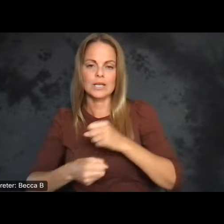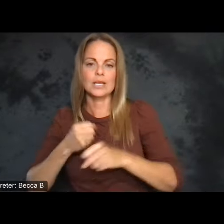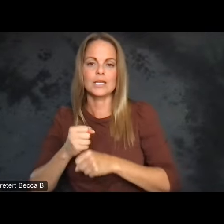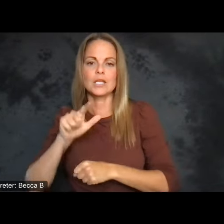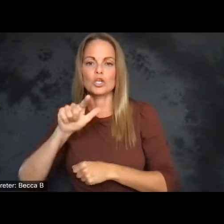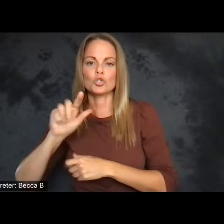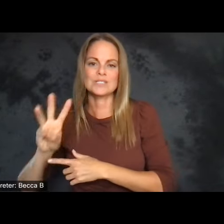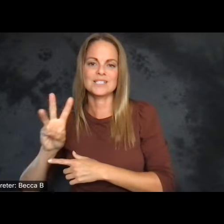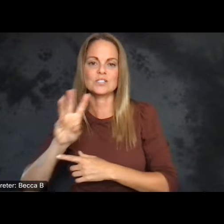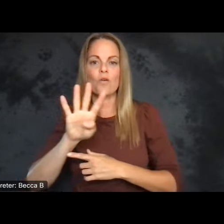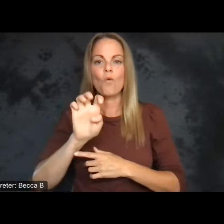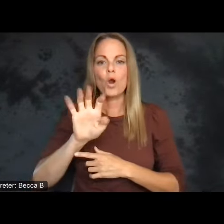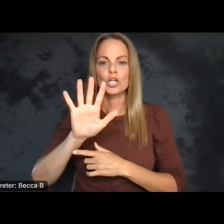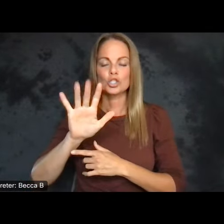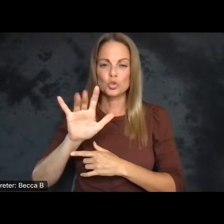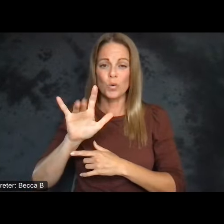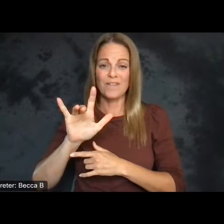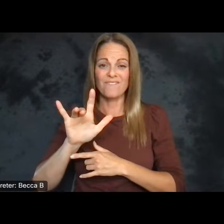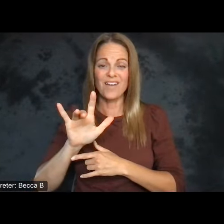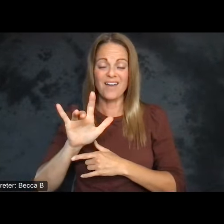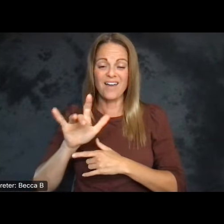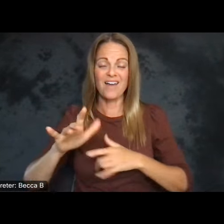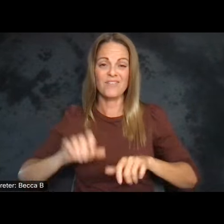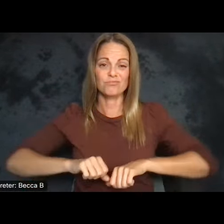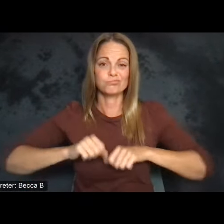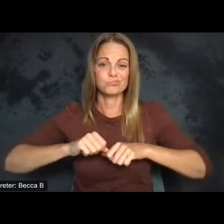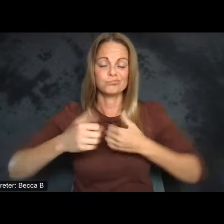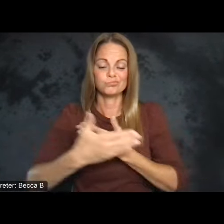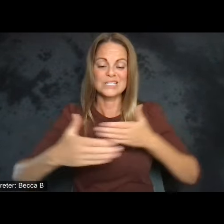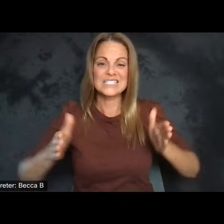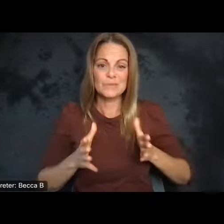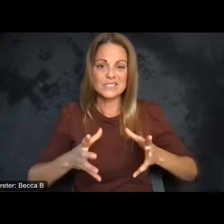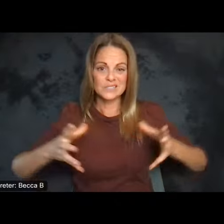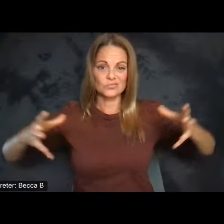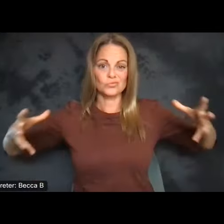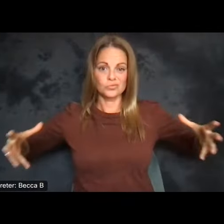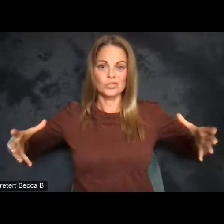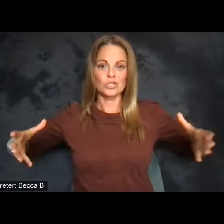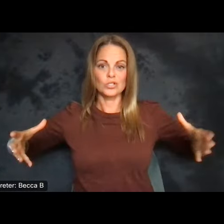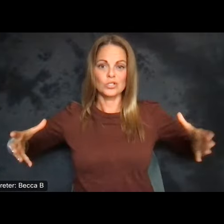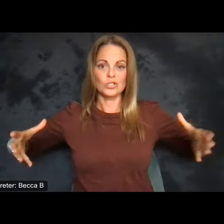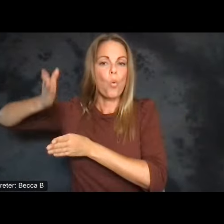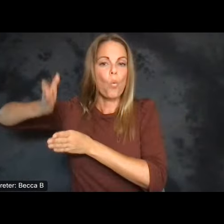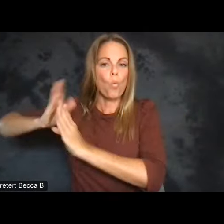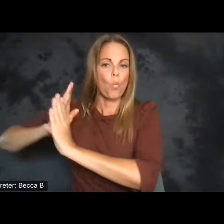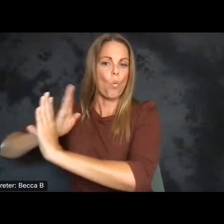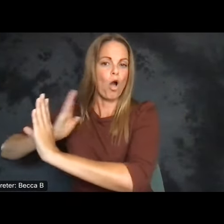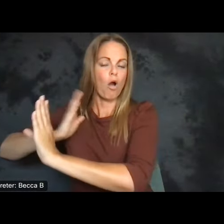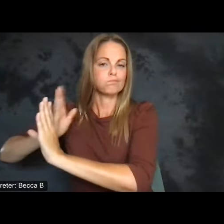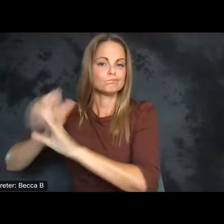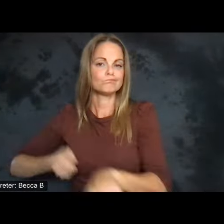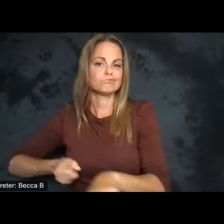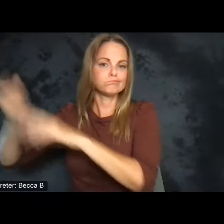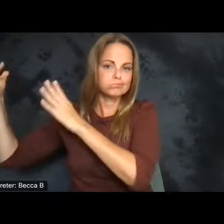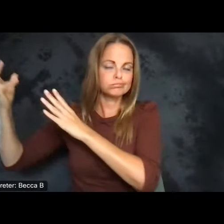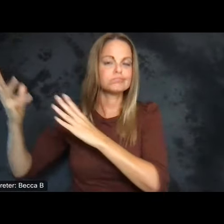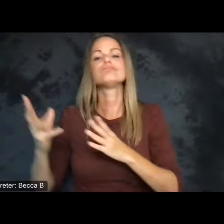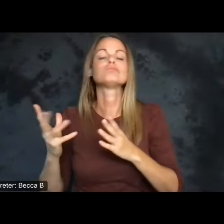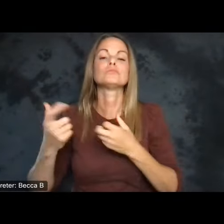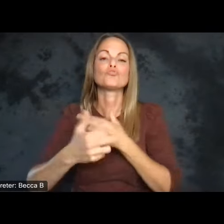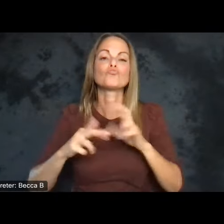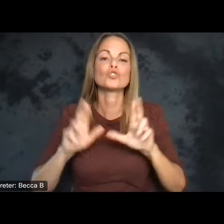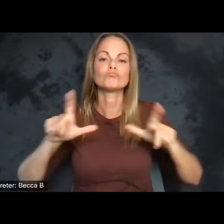425-foot expansion of our pharmacy operations out there. That it's basically removing a wall between where the existing one is and then being able to expand it